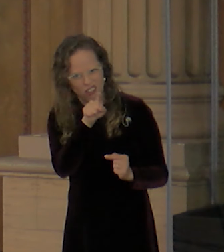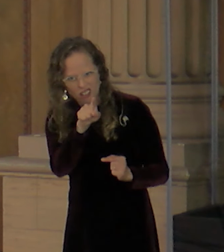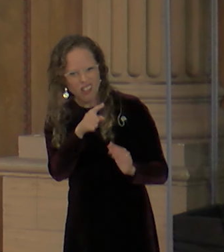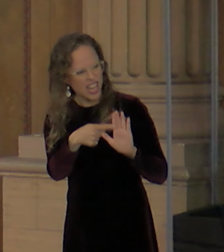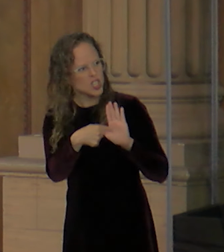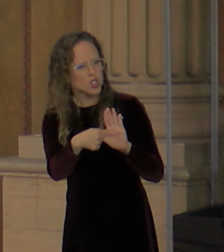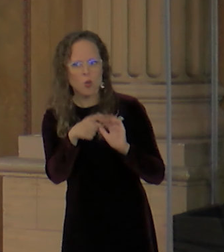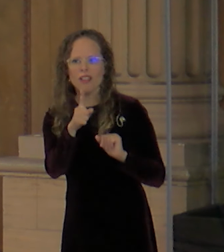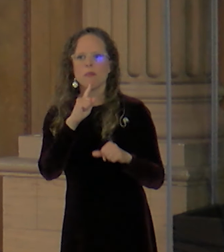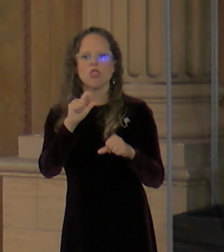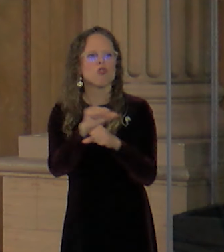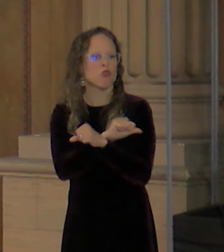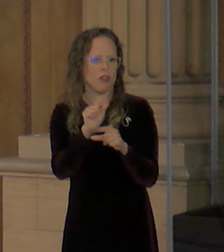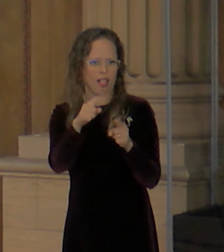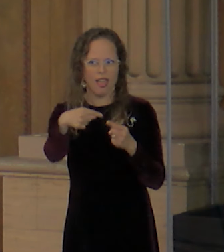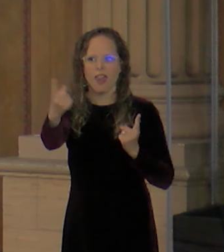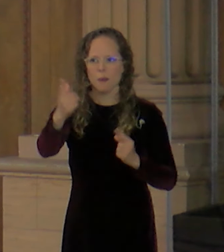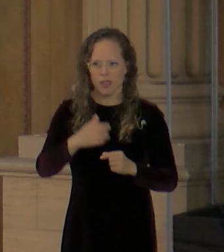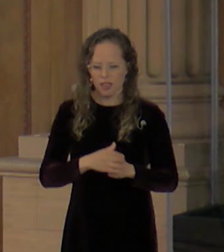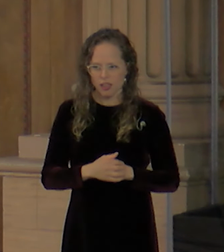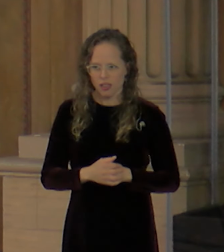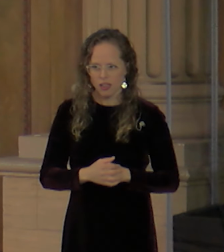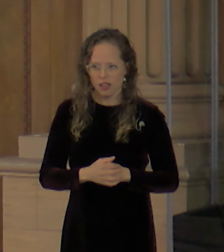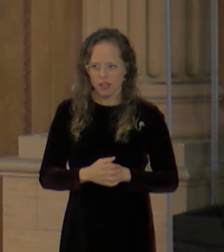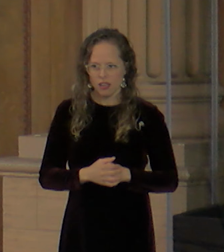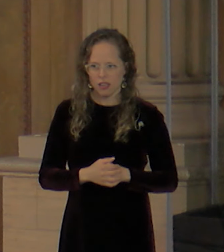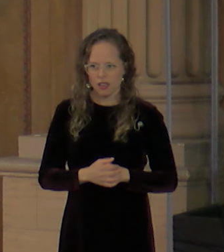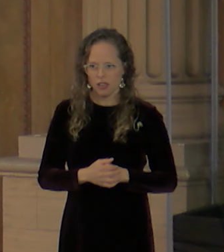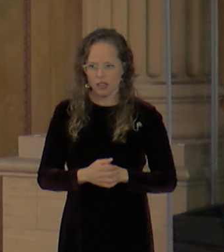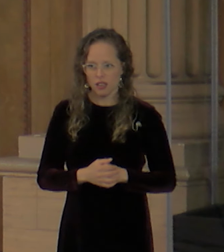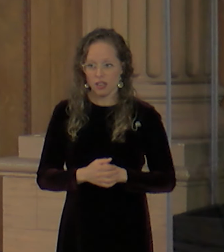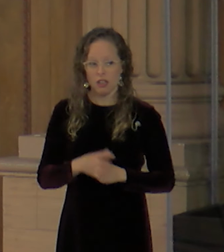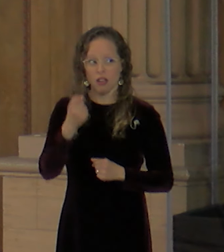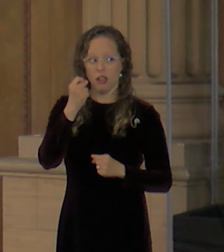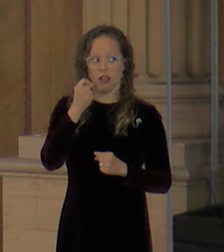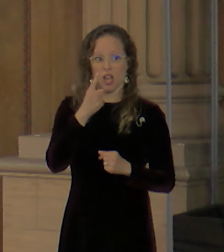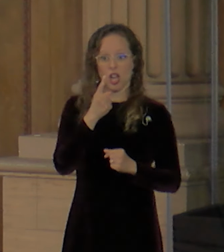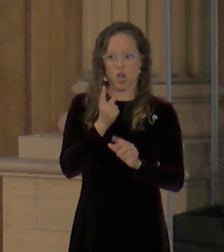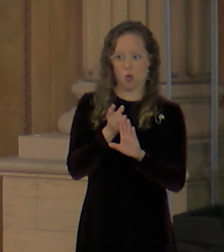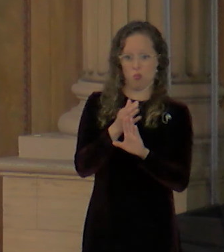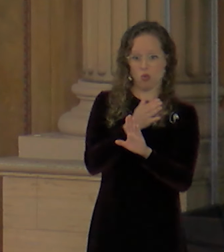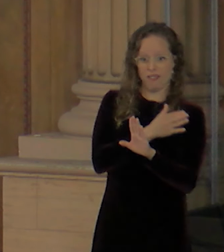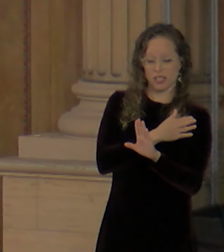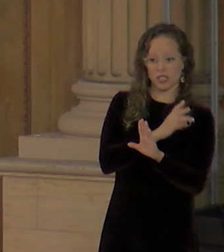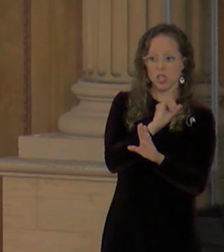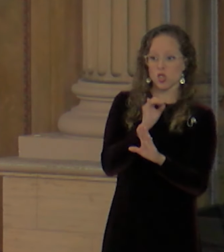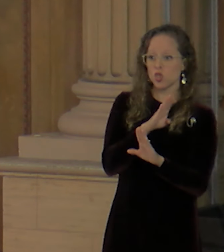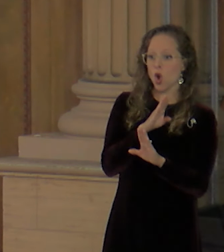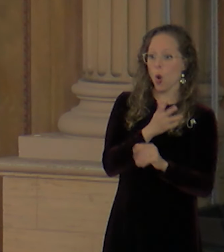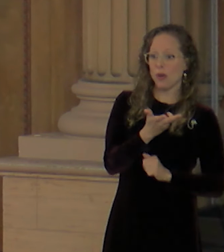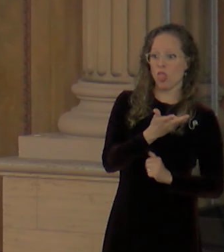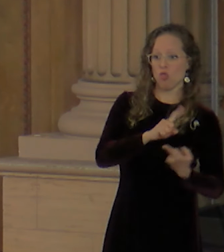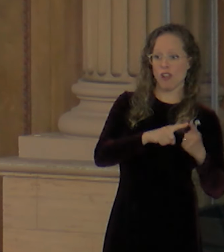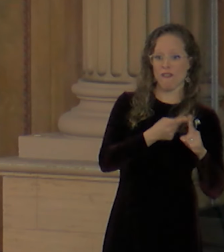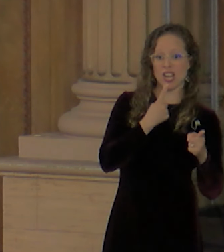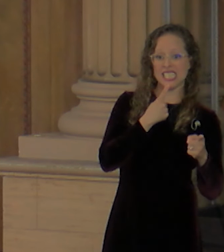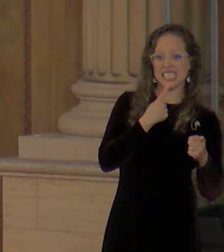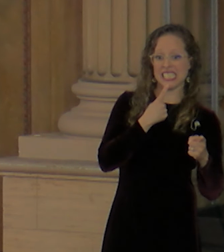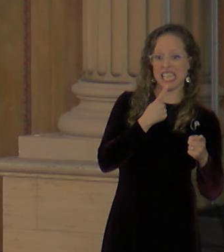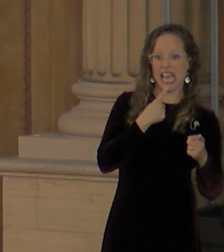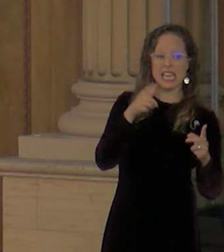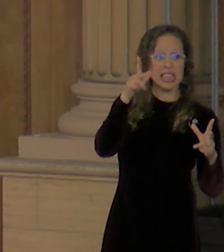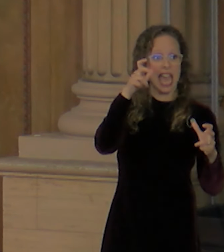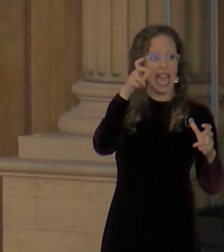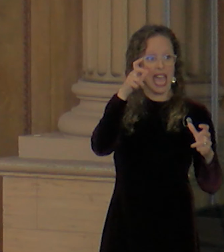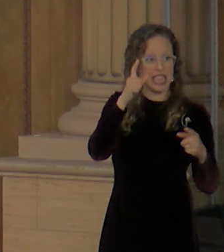enemy. Job said God was the enemy. And so it's like God takes him down to the seashore and he says, look out there at the